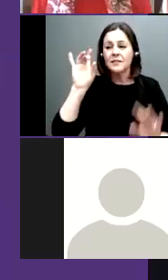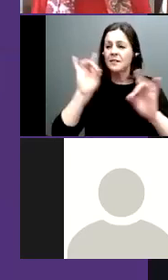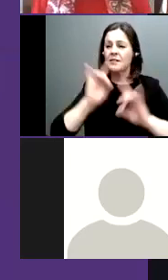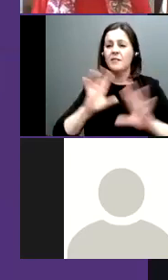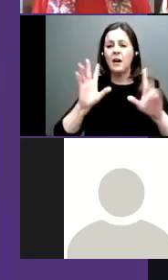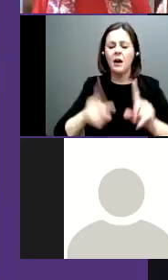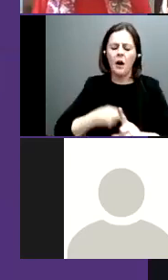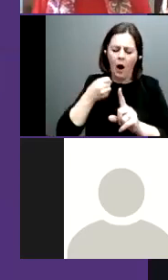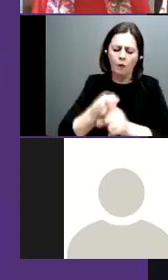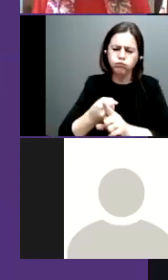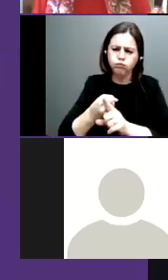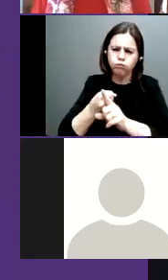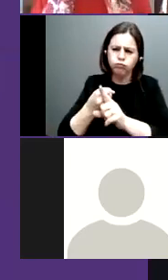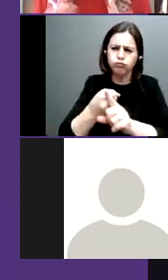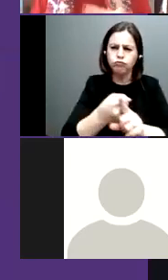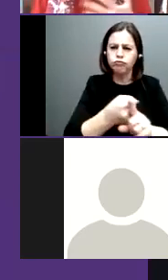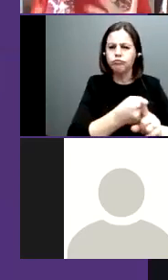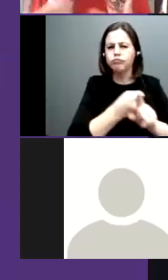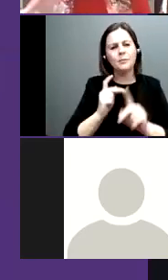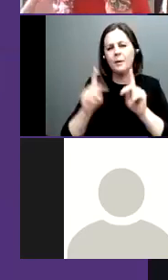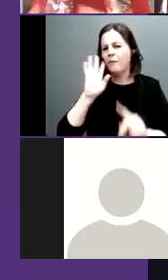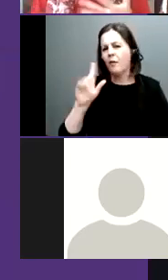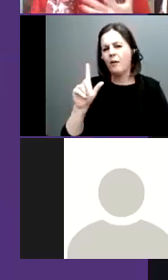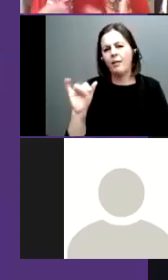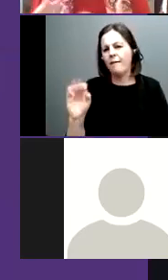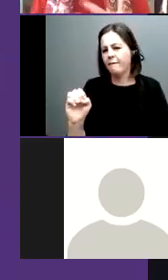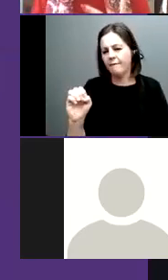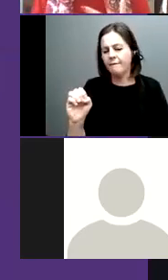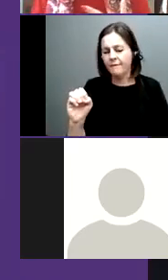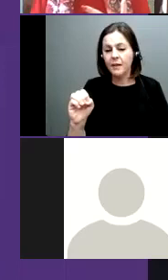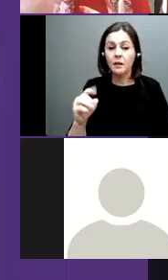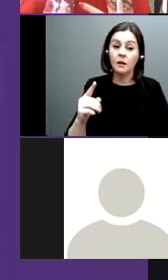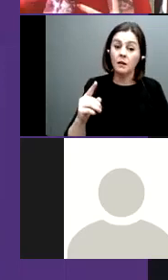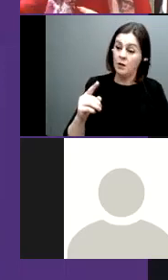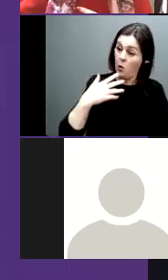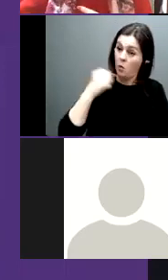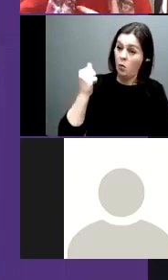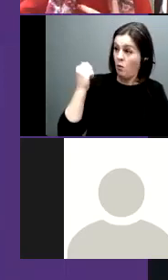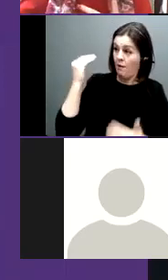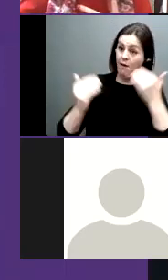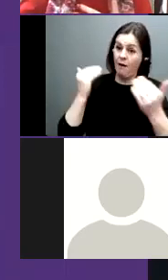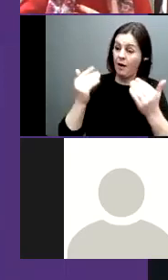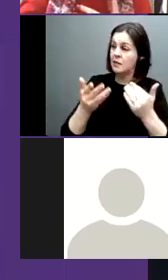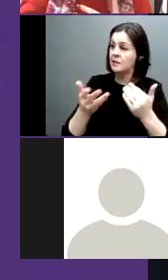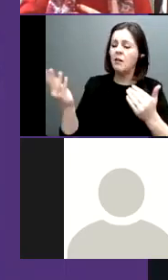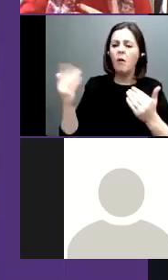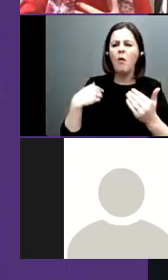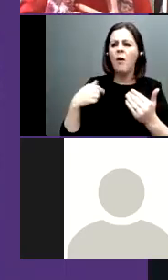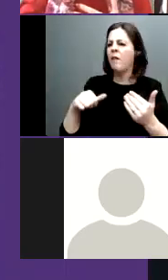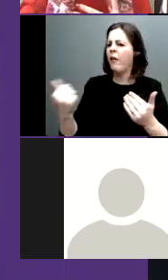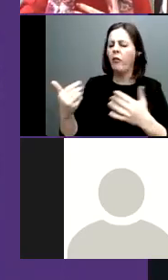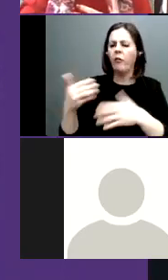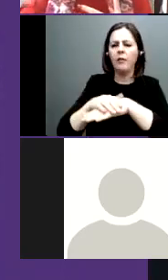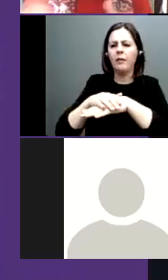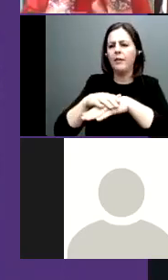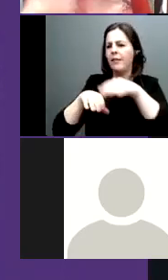lifelong impact on folks. And we know that when it comes to working with older adults, there are all those additional layers that I